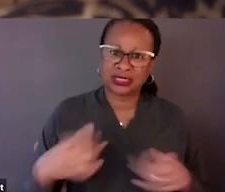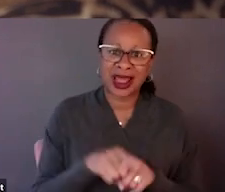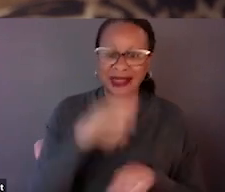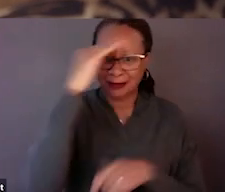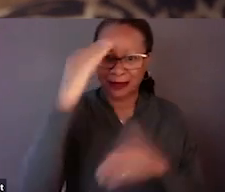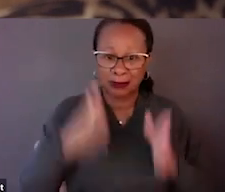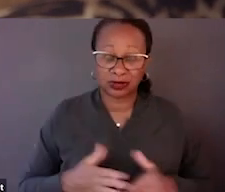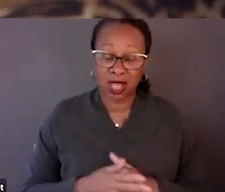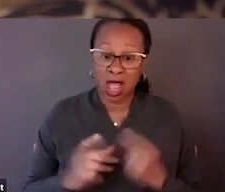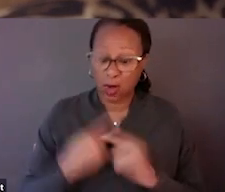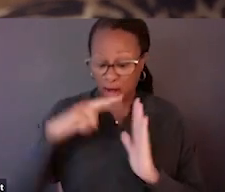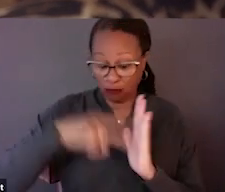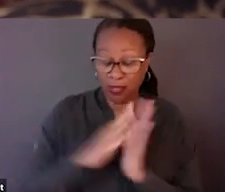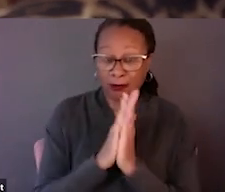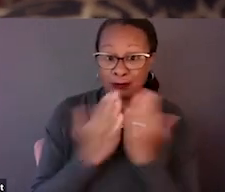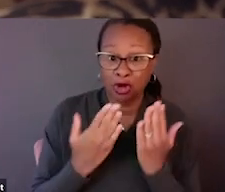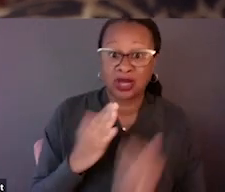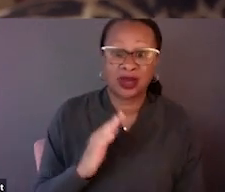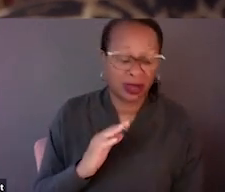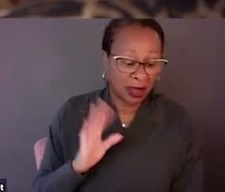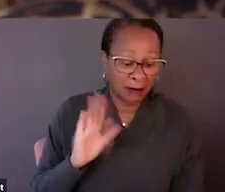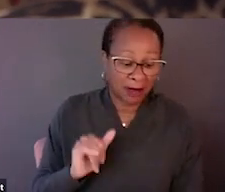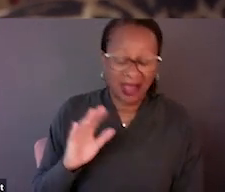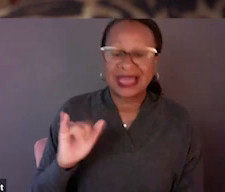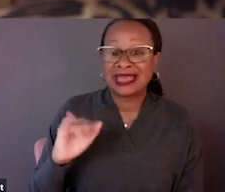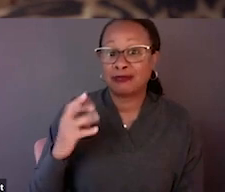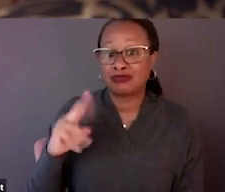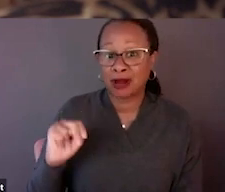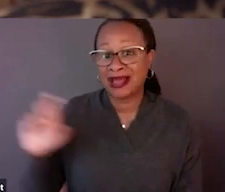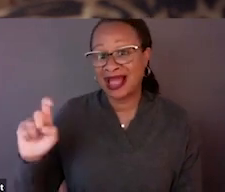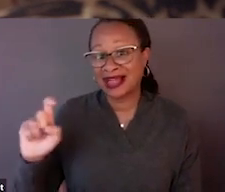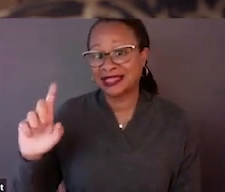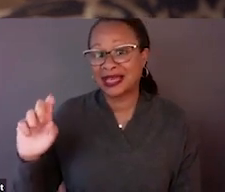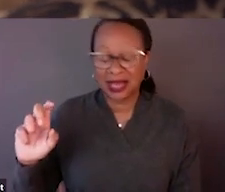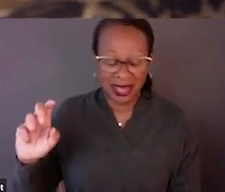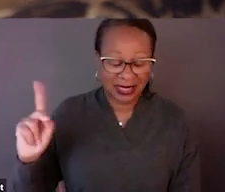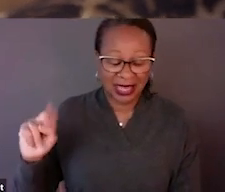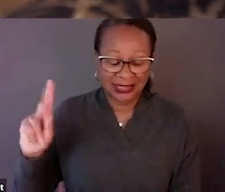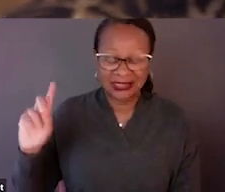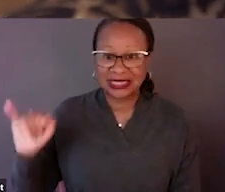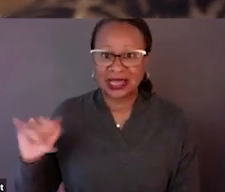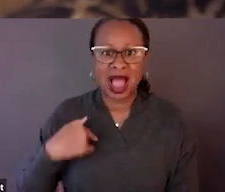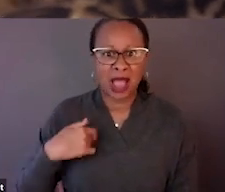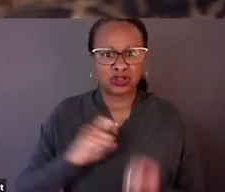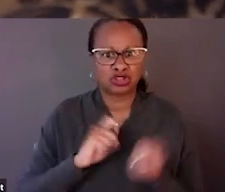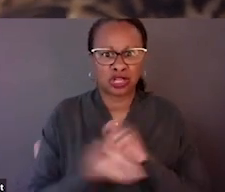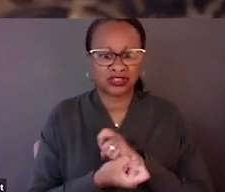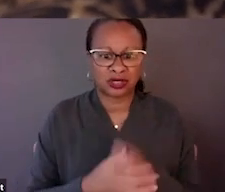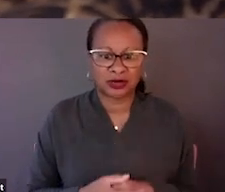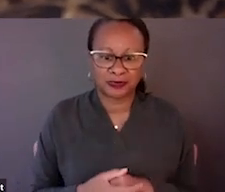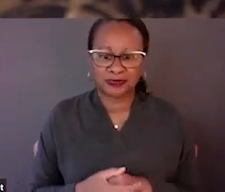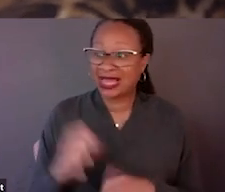person. When I read the book, I was like, my eyes were open. I was transformed because I didn't know how much. I mean, even